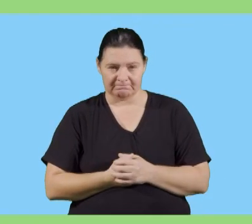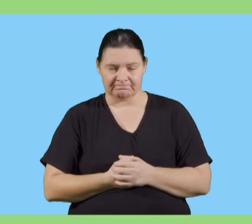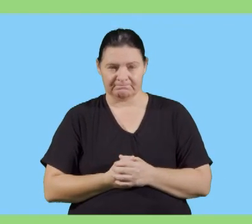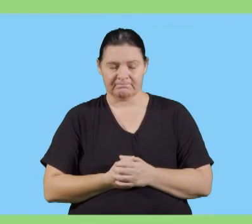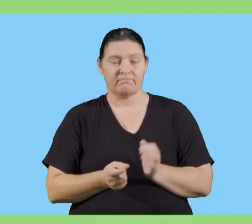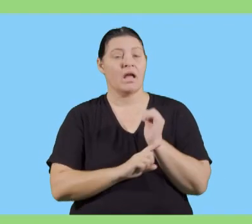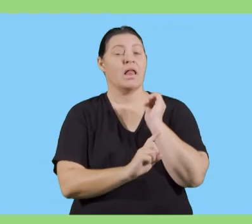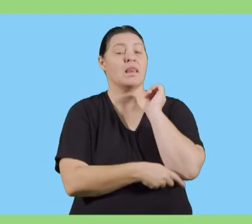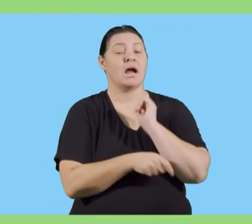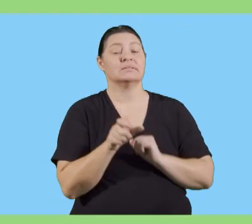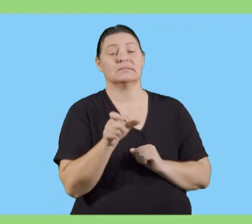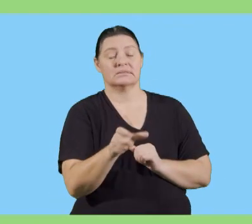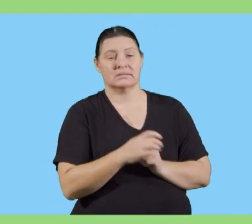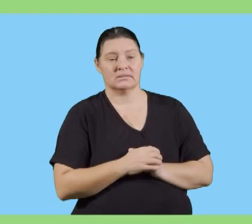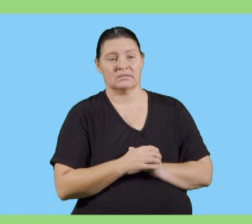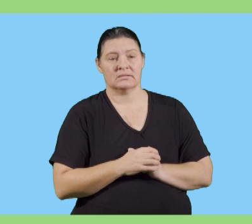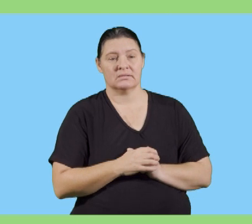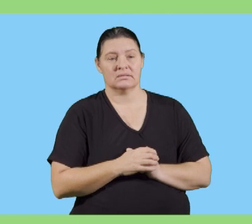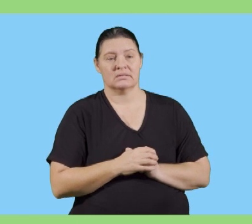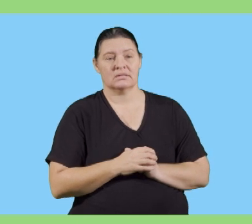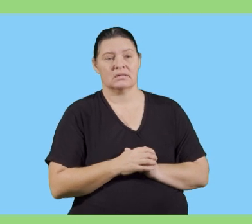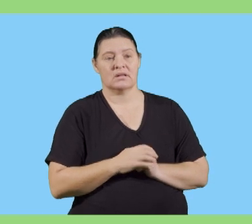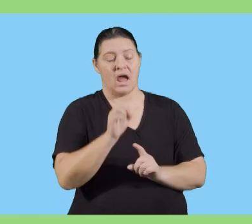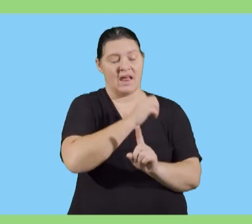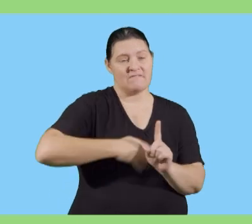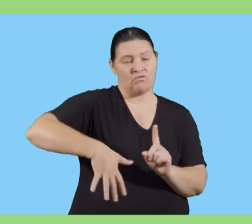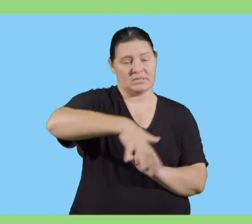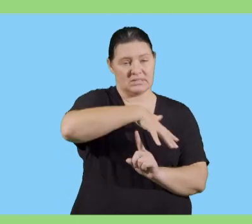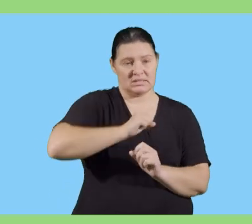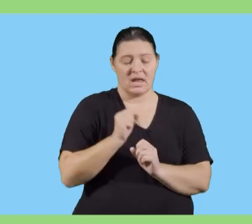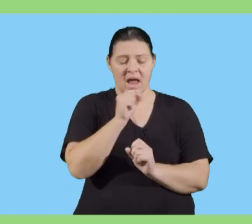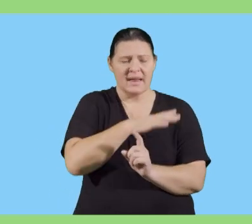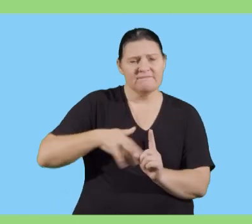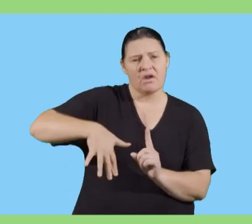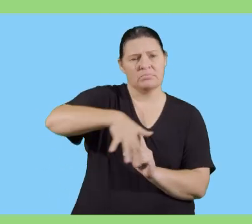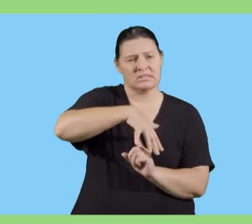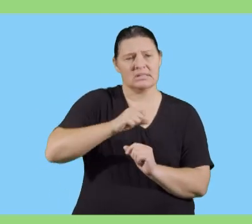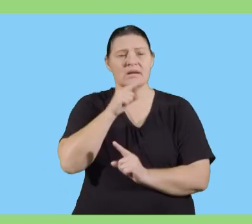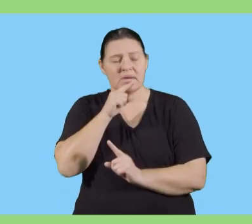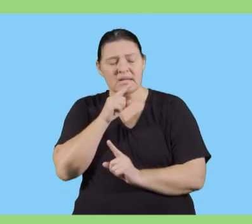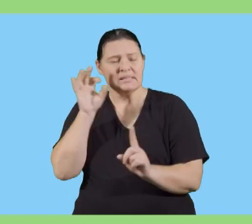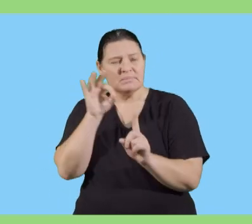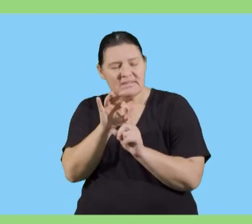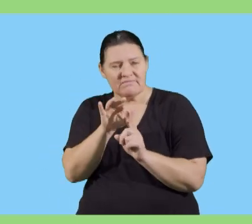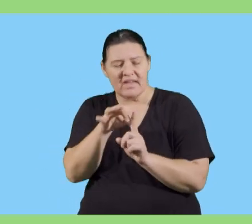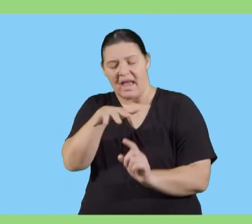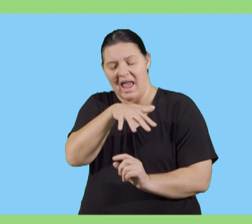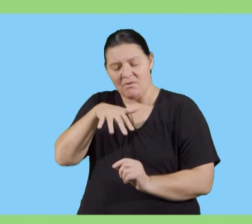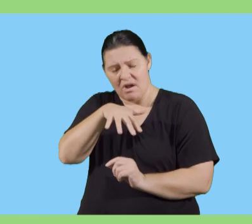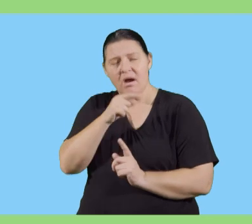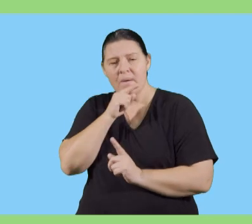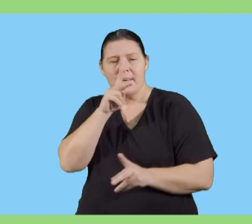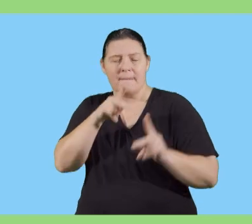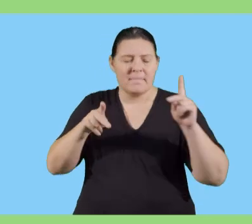lesson is environment. An environment is a specific surrounding where people, animals, and plants live